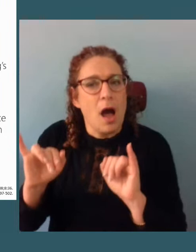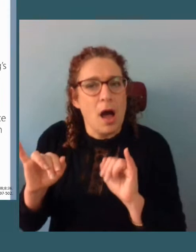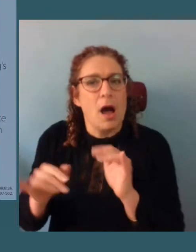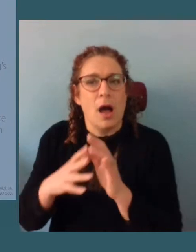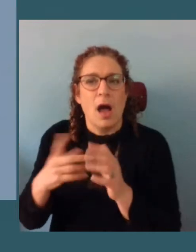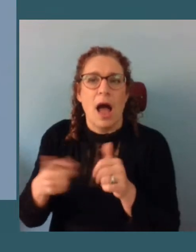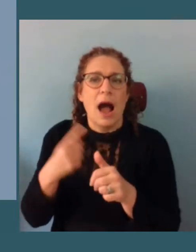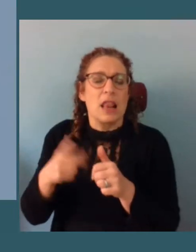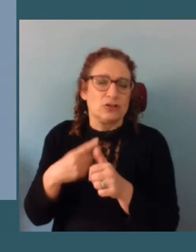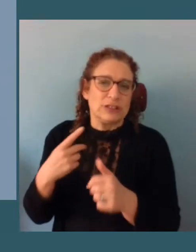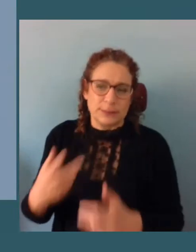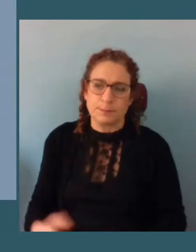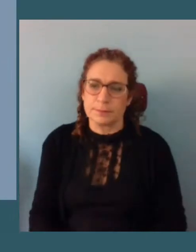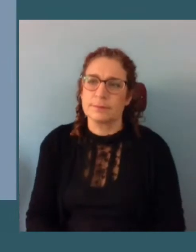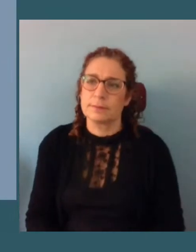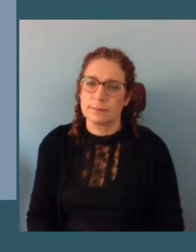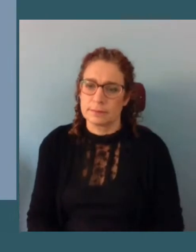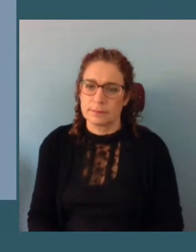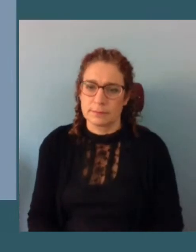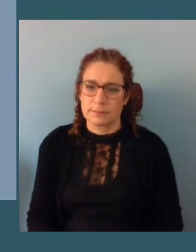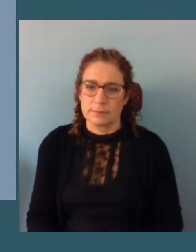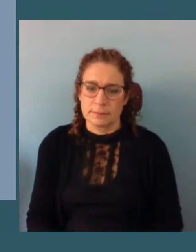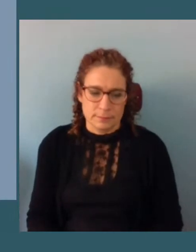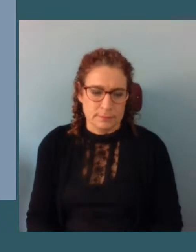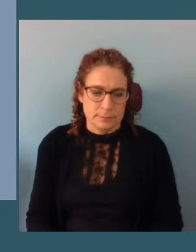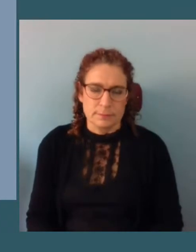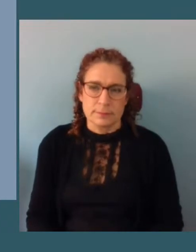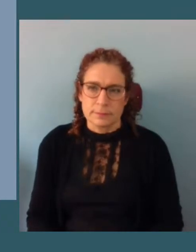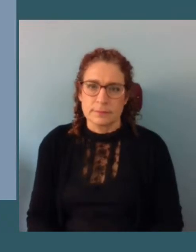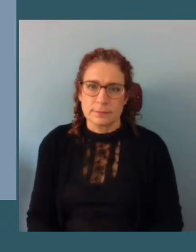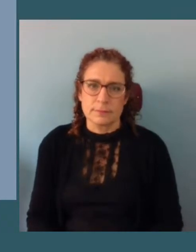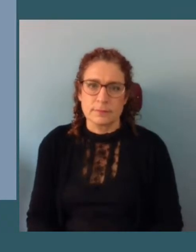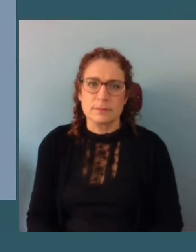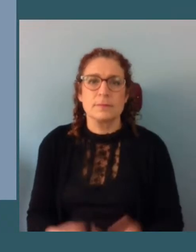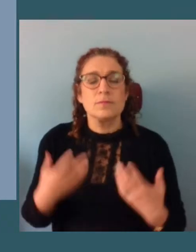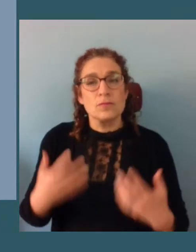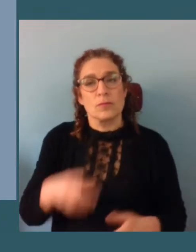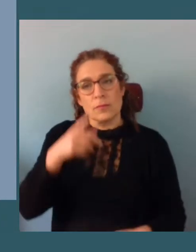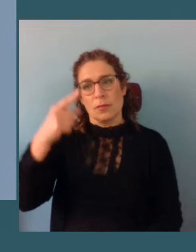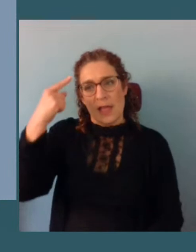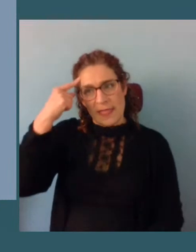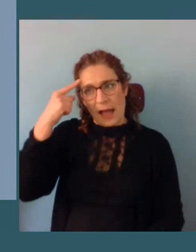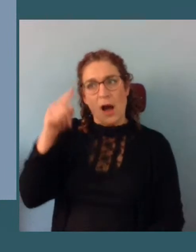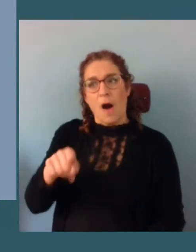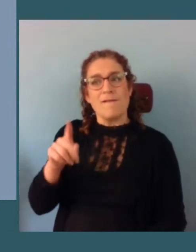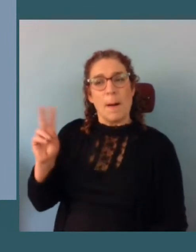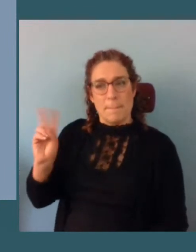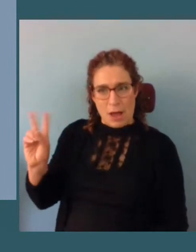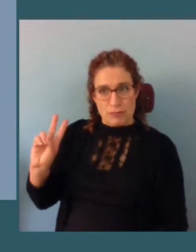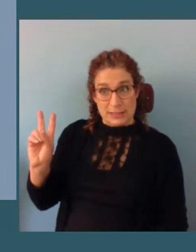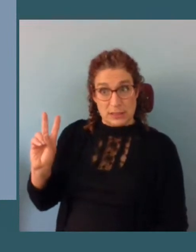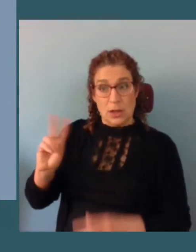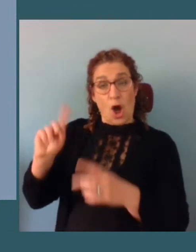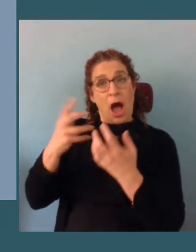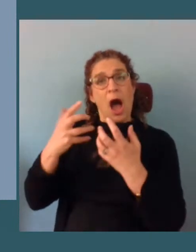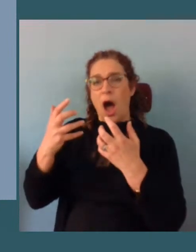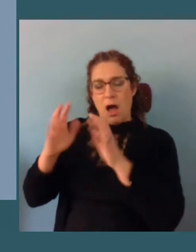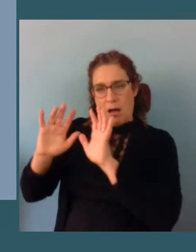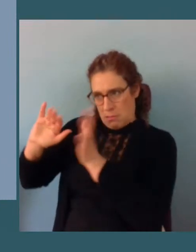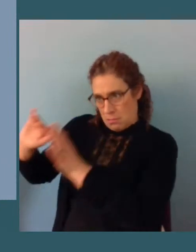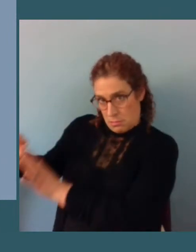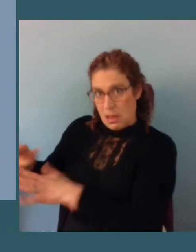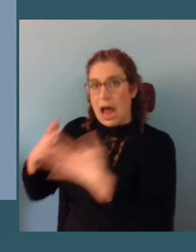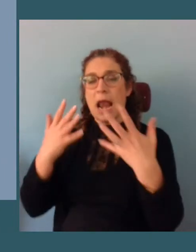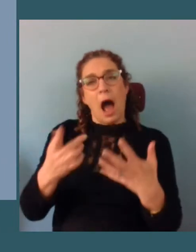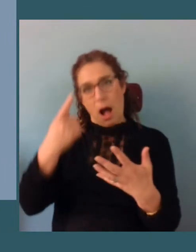allergy. So if we think about the impact, moving from the parents, if you think about the impact on individuals